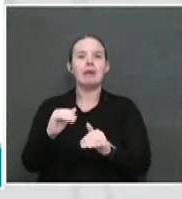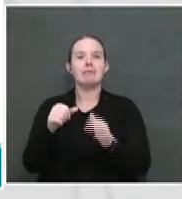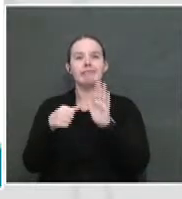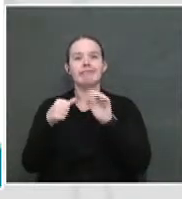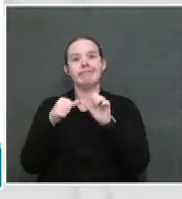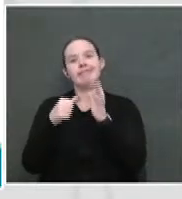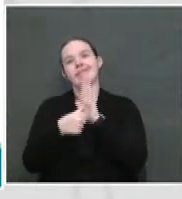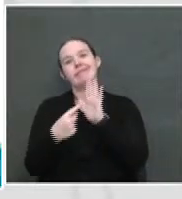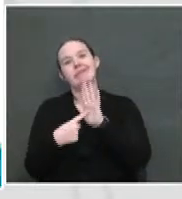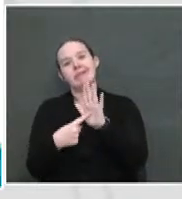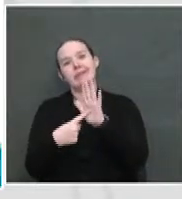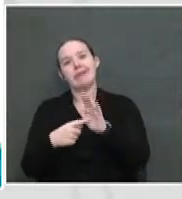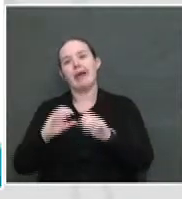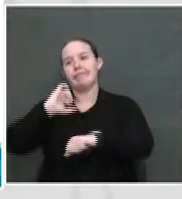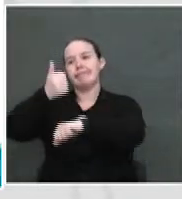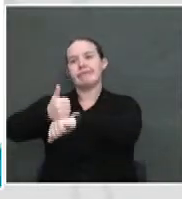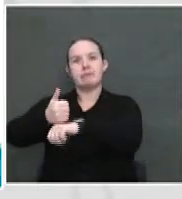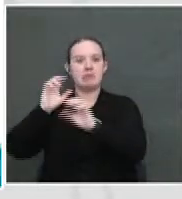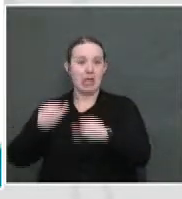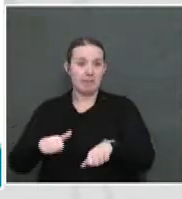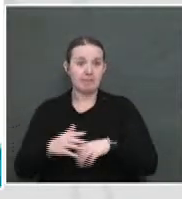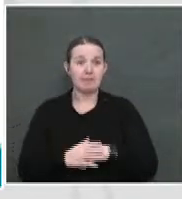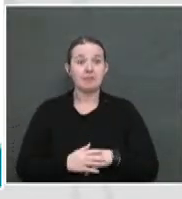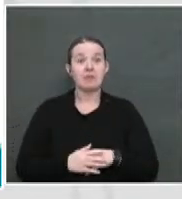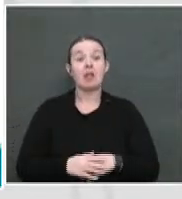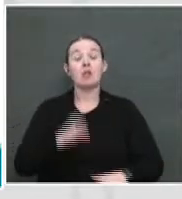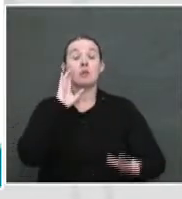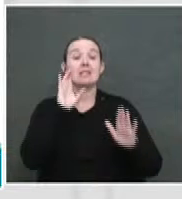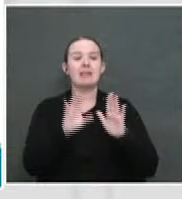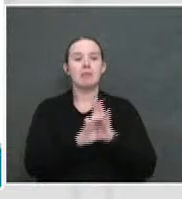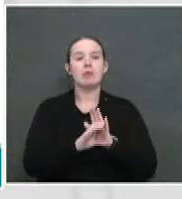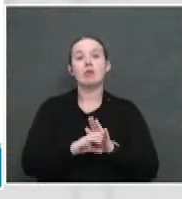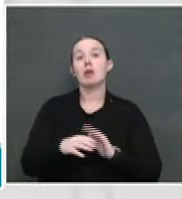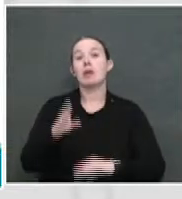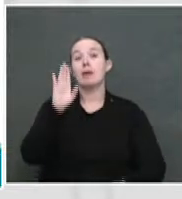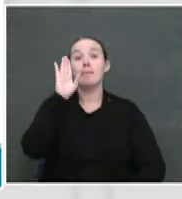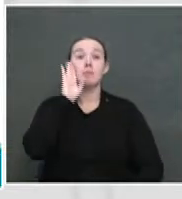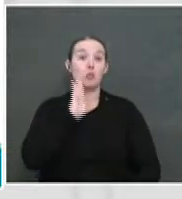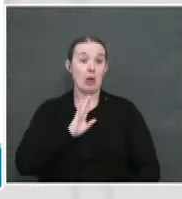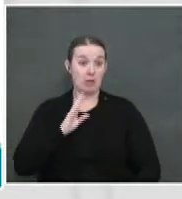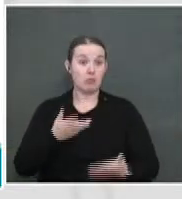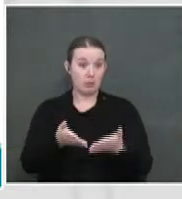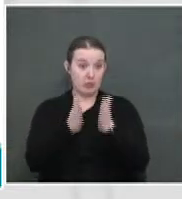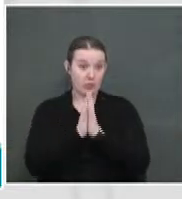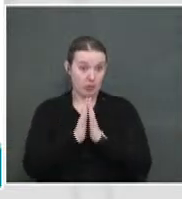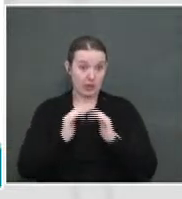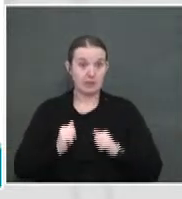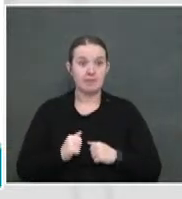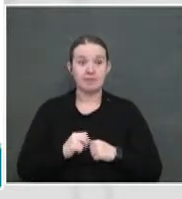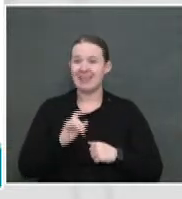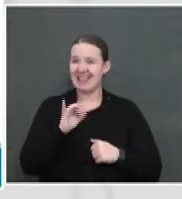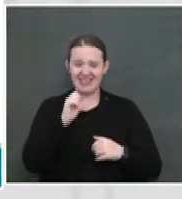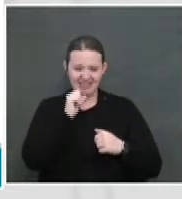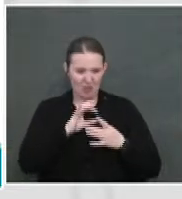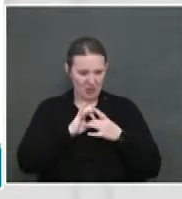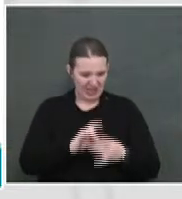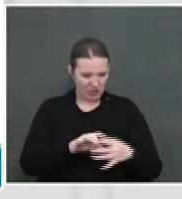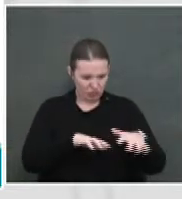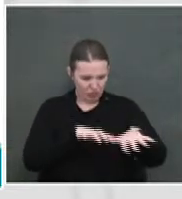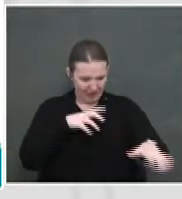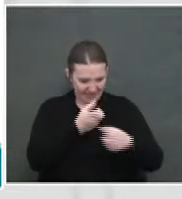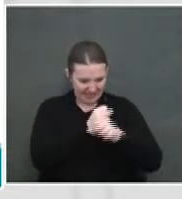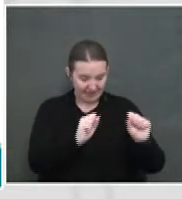process being proposed for your consideration are the graphics in brown, where if an issue is not related to traffic